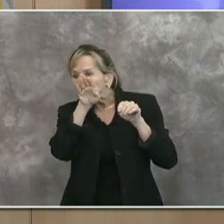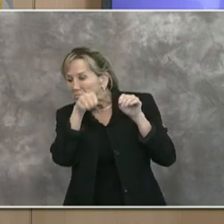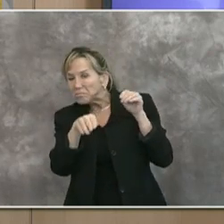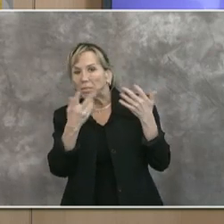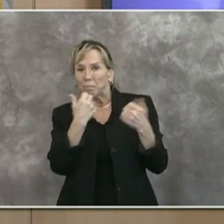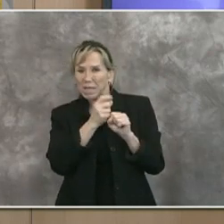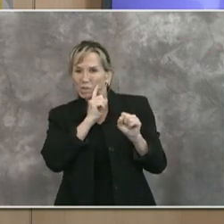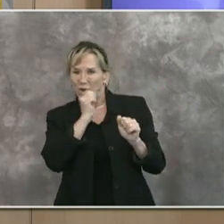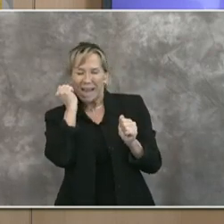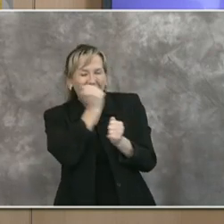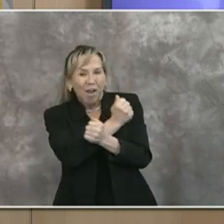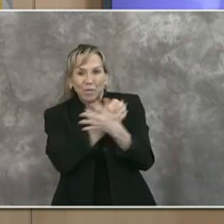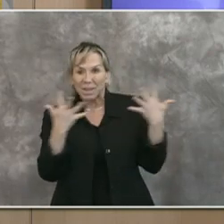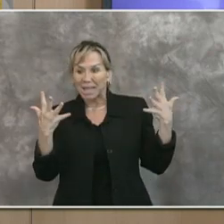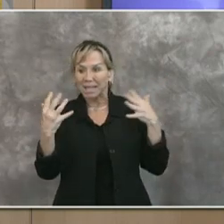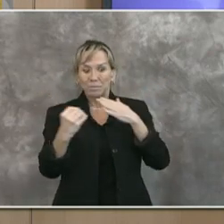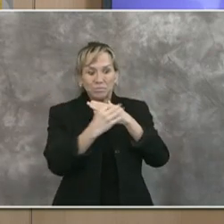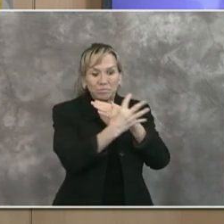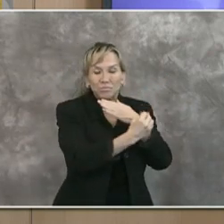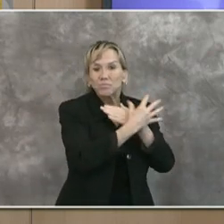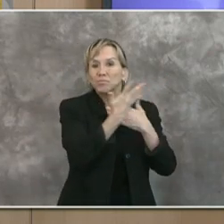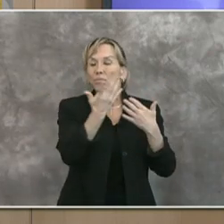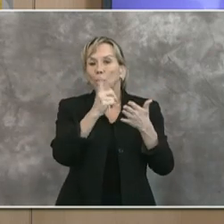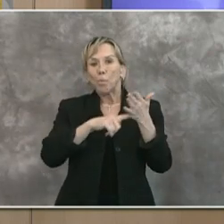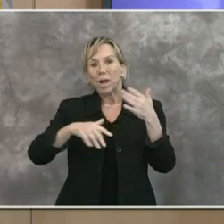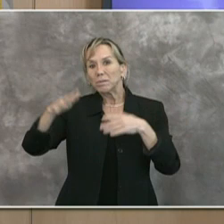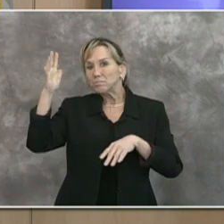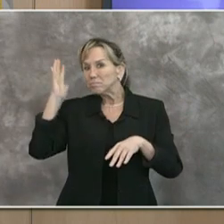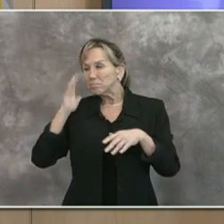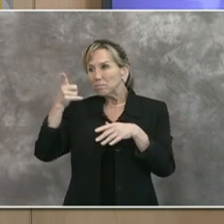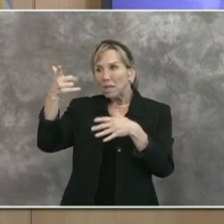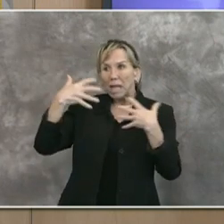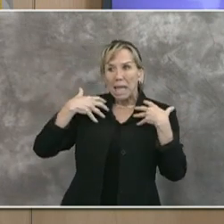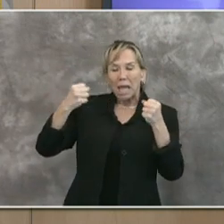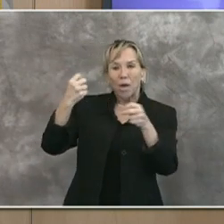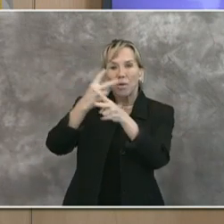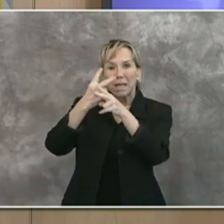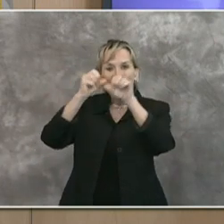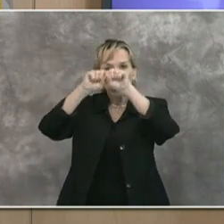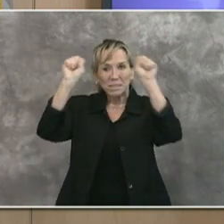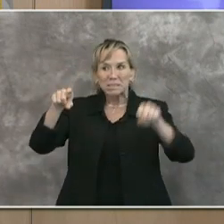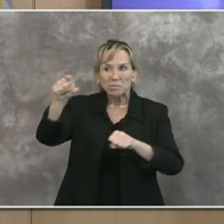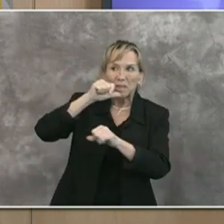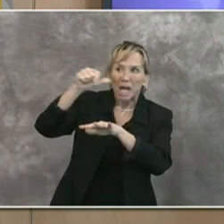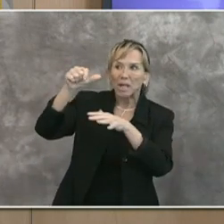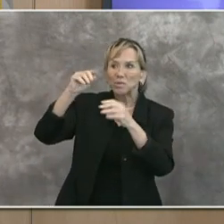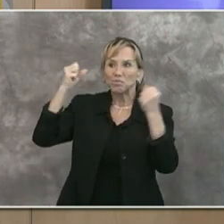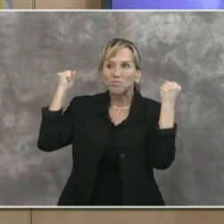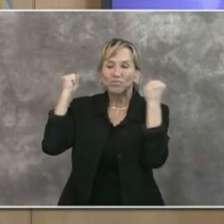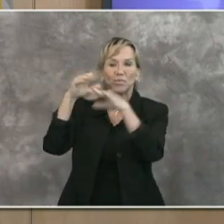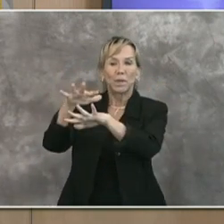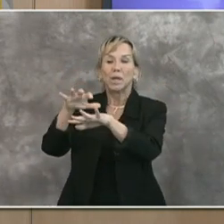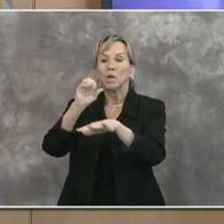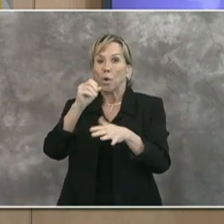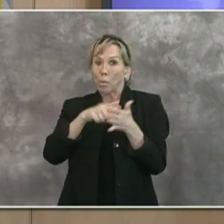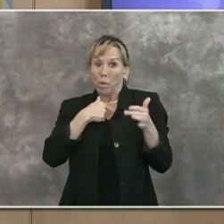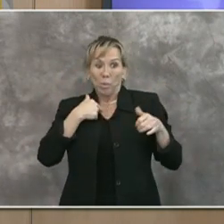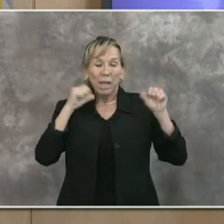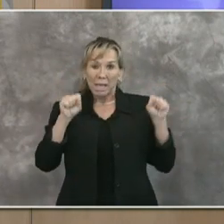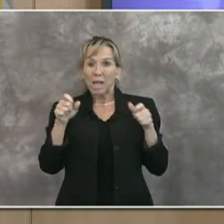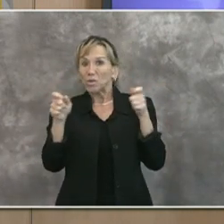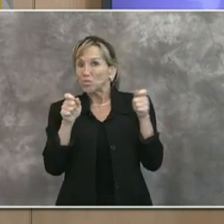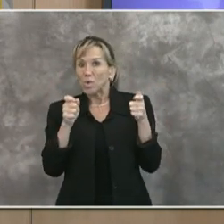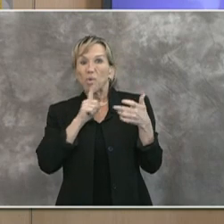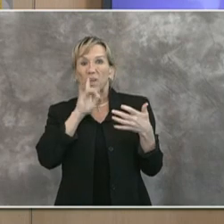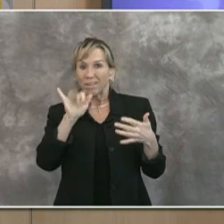impacts that we're having, assessing the capacity of our healthcare system as we move forward. And so the things that are within our control are a lot of